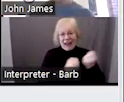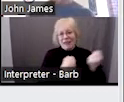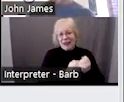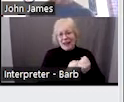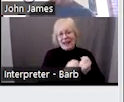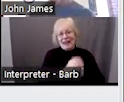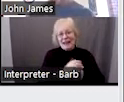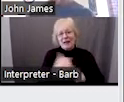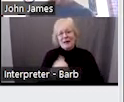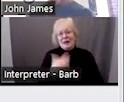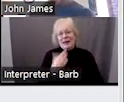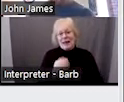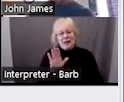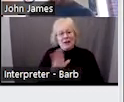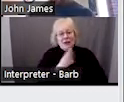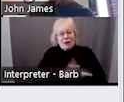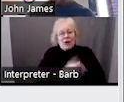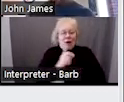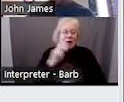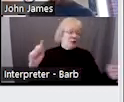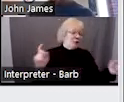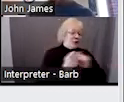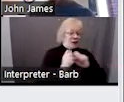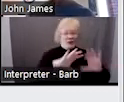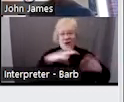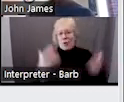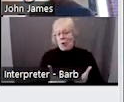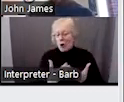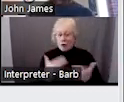daughter are changing the world by a storm. So.